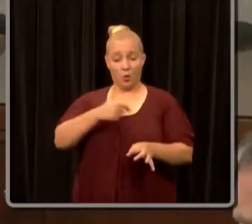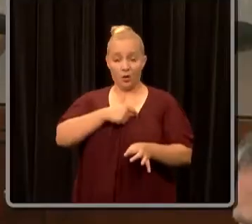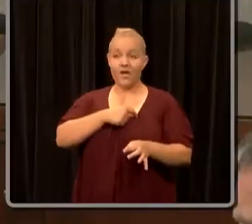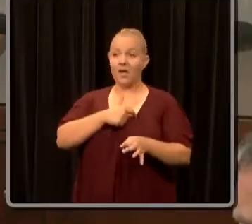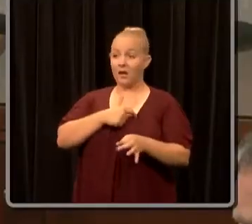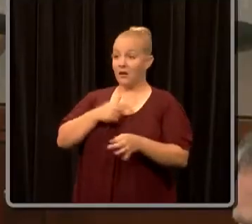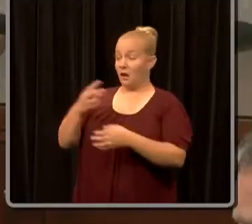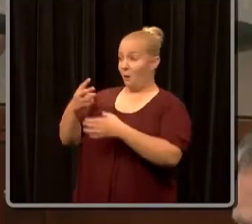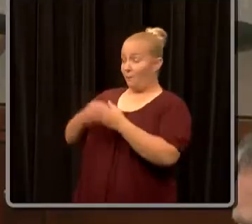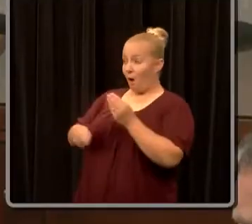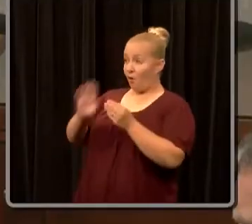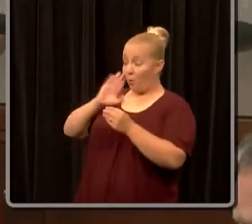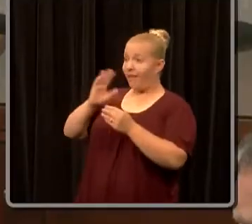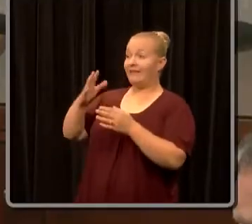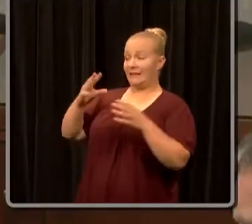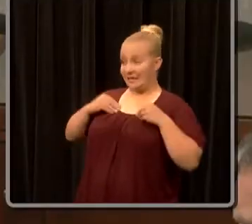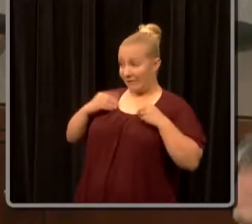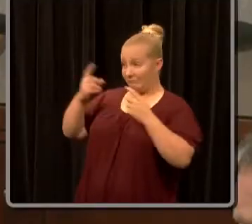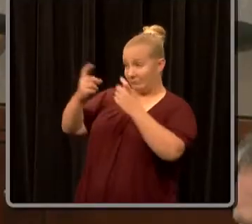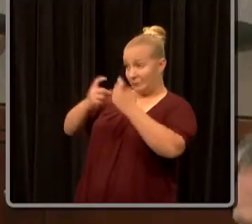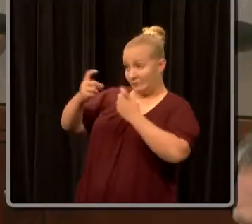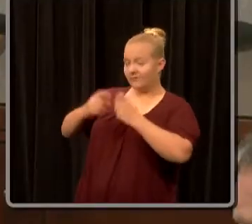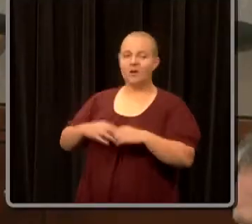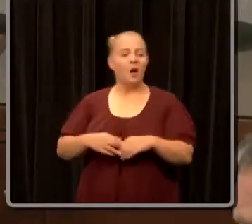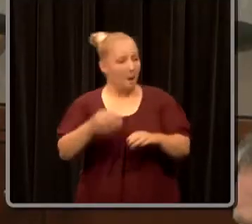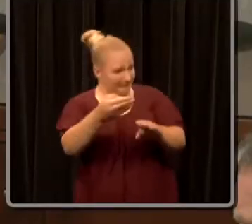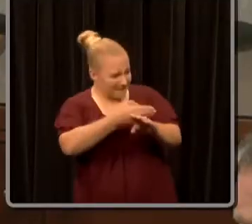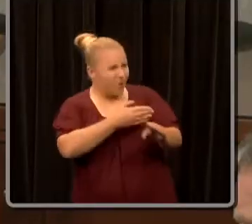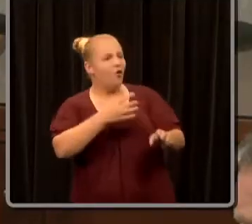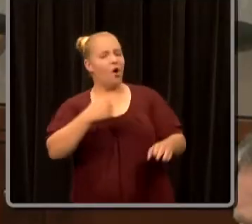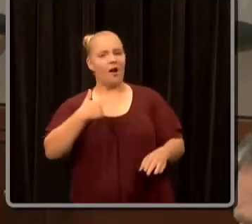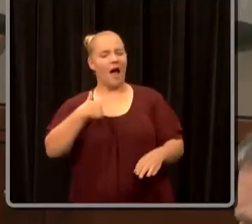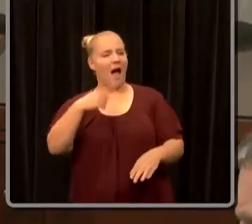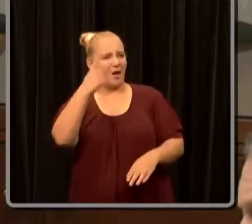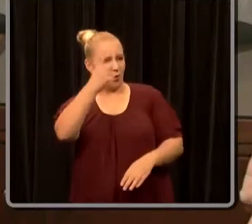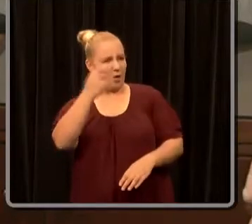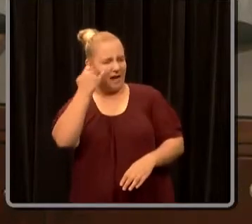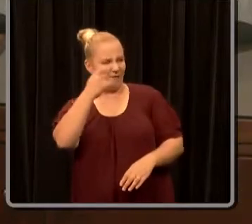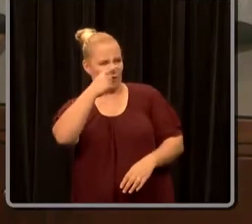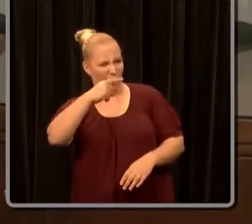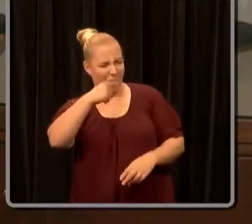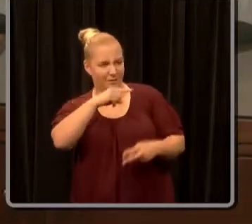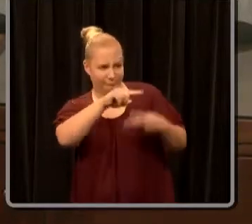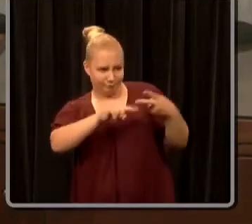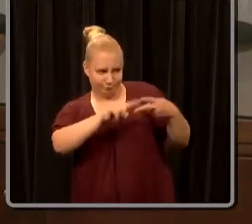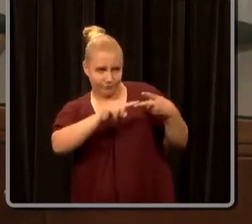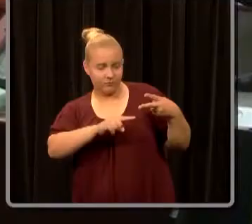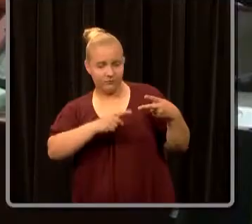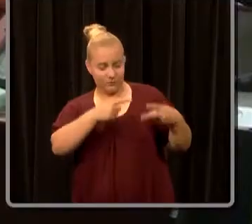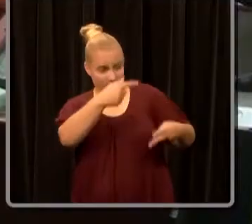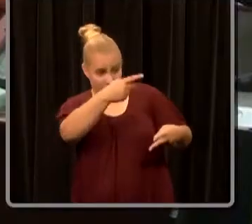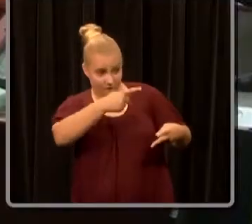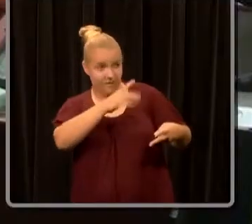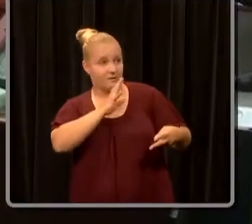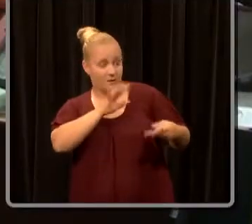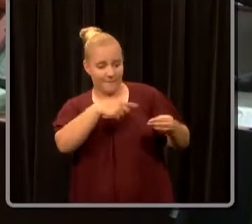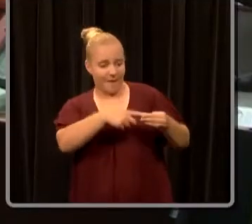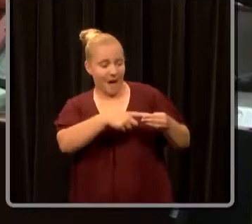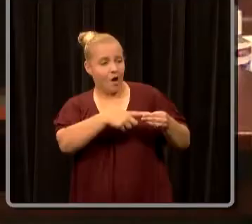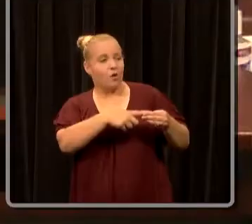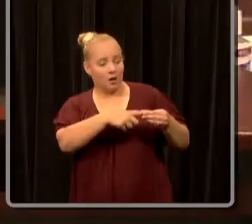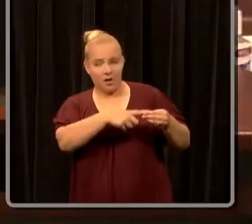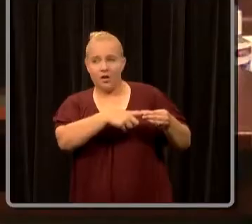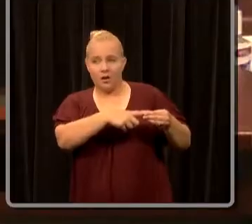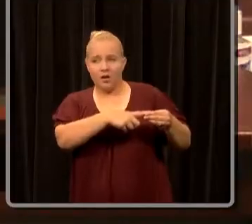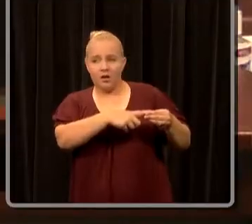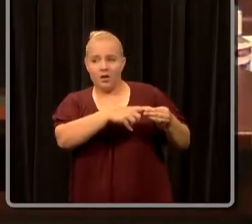both stand for any questions that the board may have. Before we do that, I wonder if you wouldn't mind 2 things. You and I talked about the backup the other